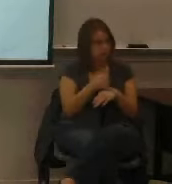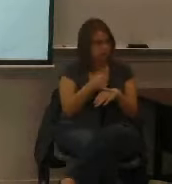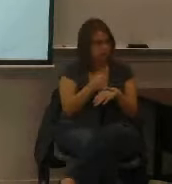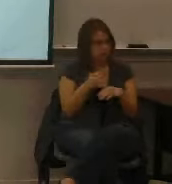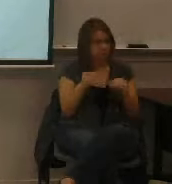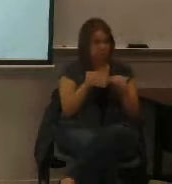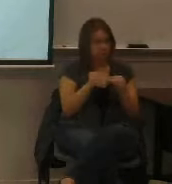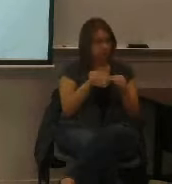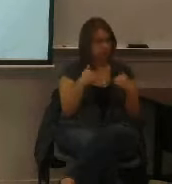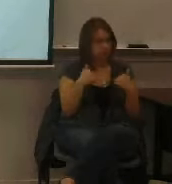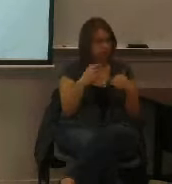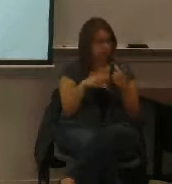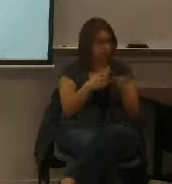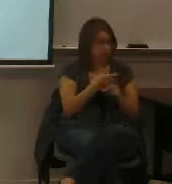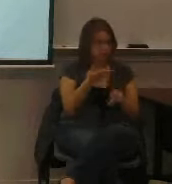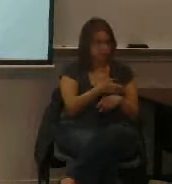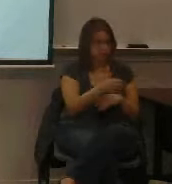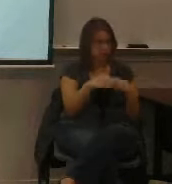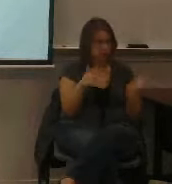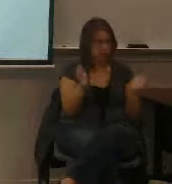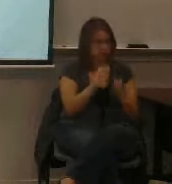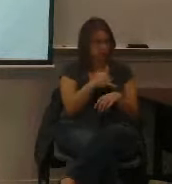more species of fish than small islands.